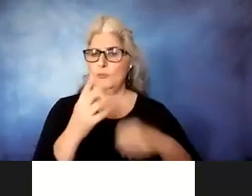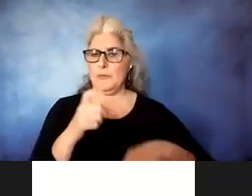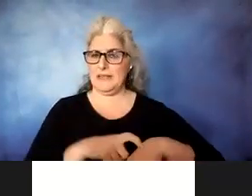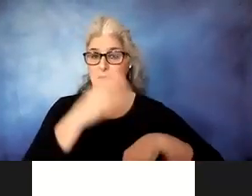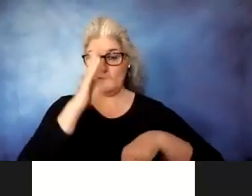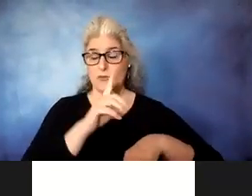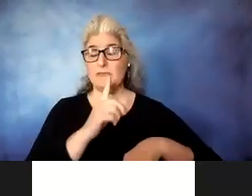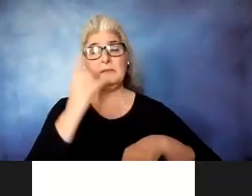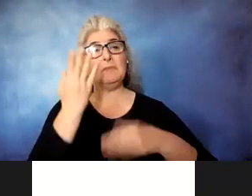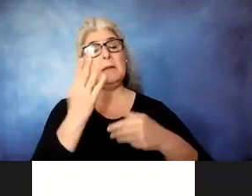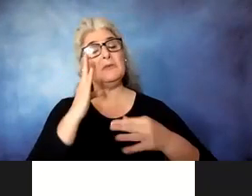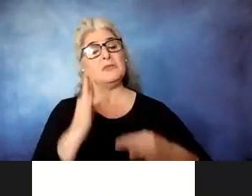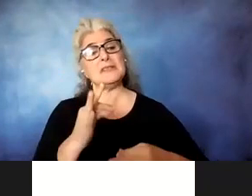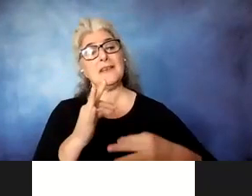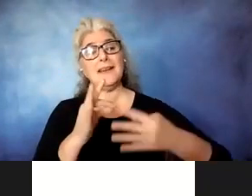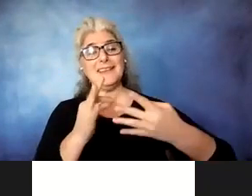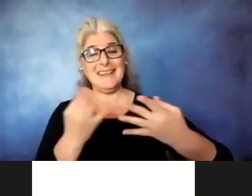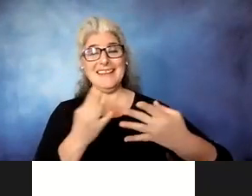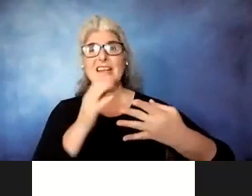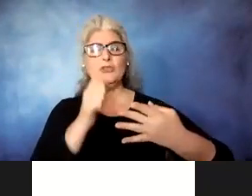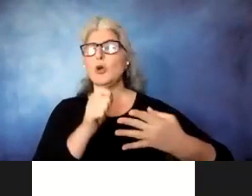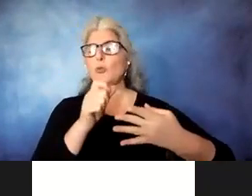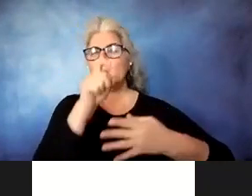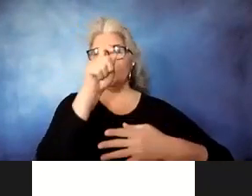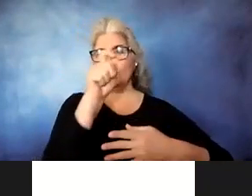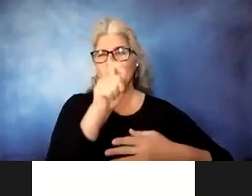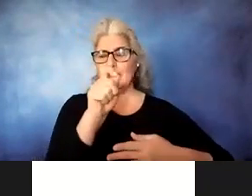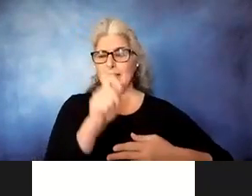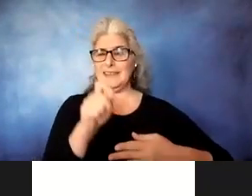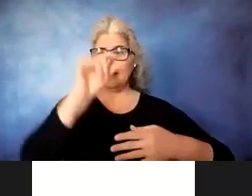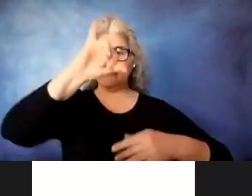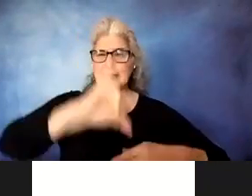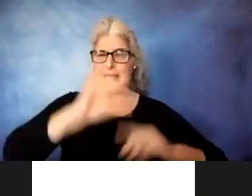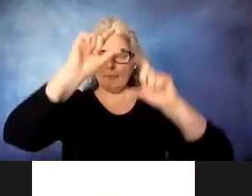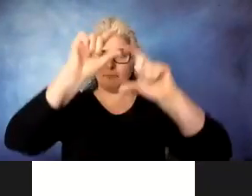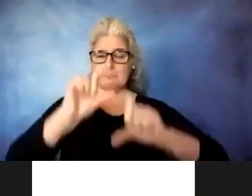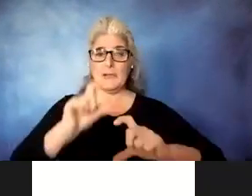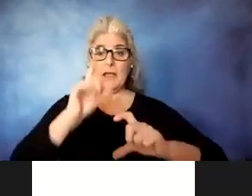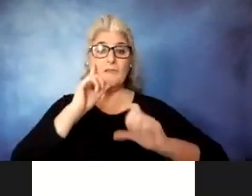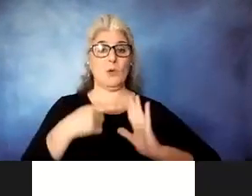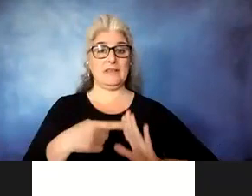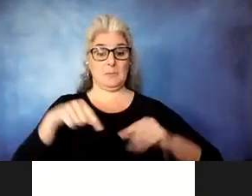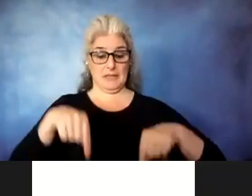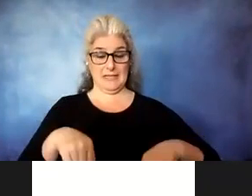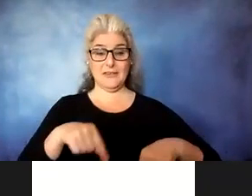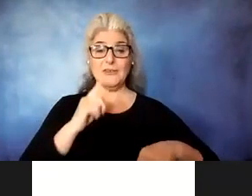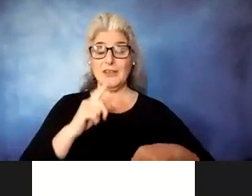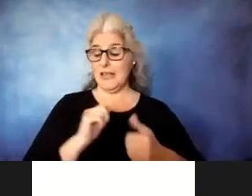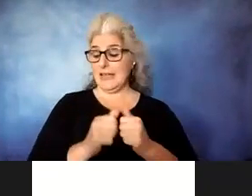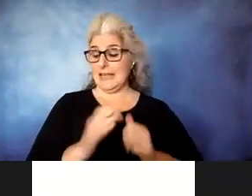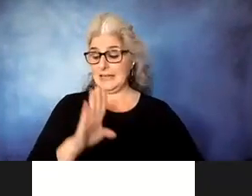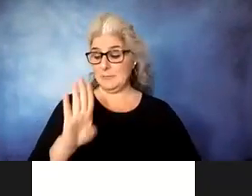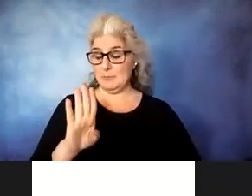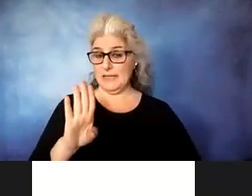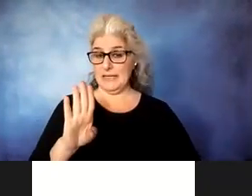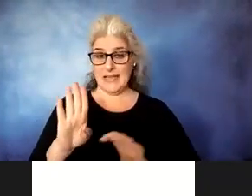rank. As you can see on the example ballot, this voter has ranked candidate B and candidate C in the first choice column. It